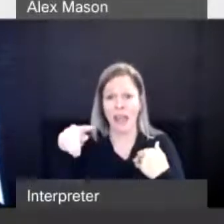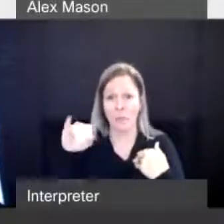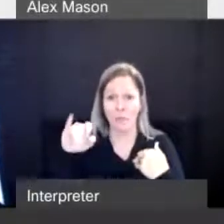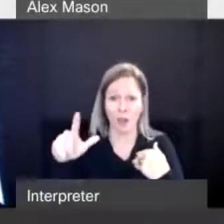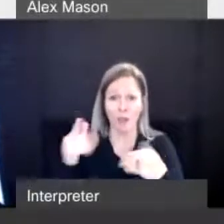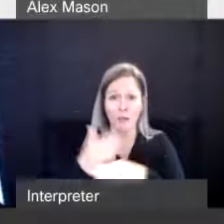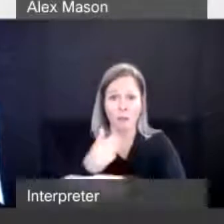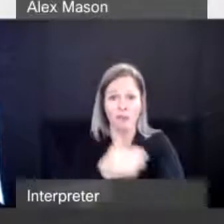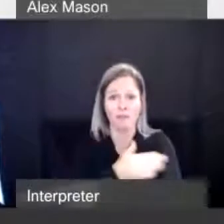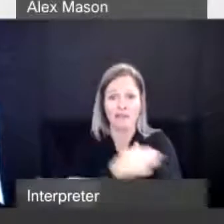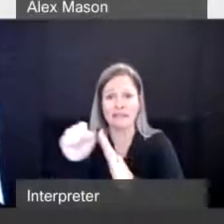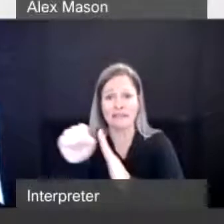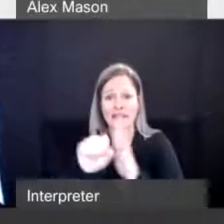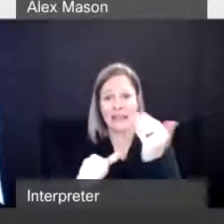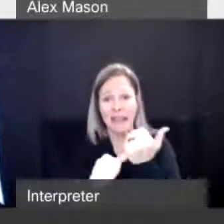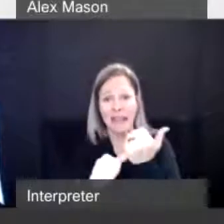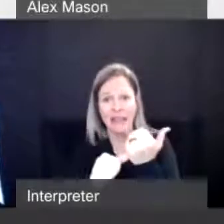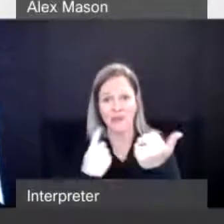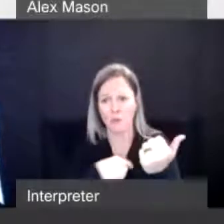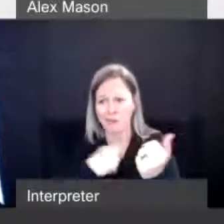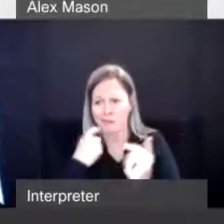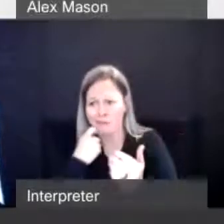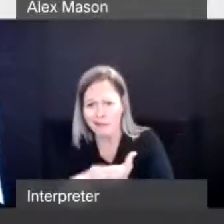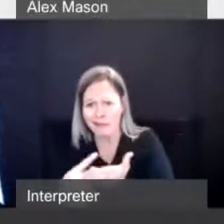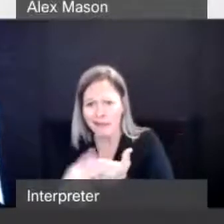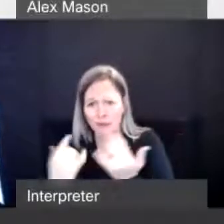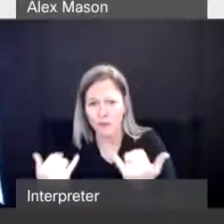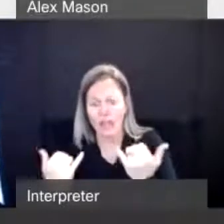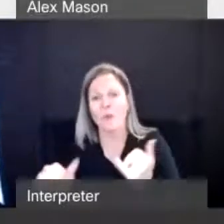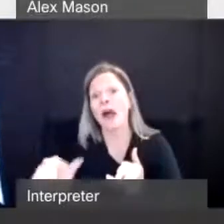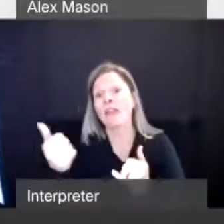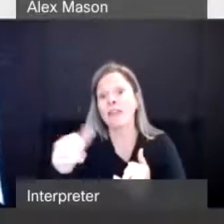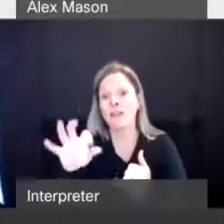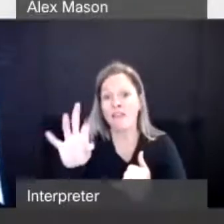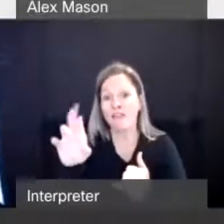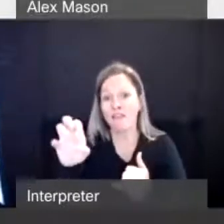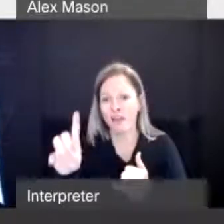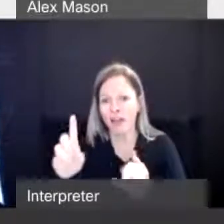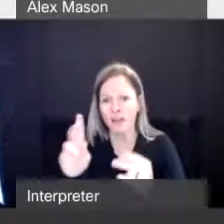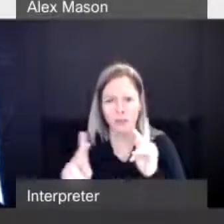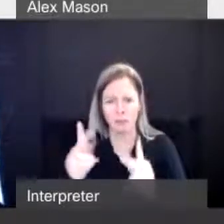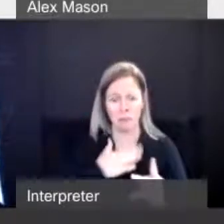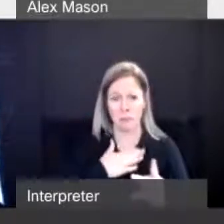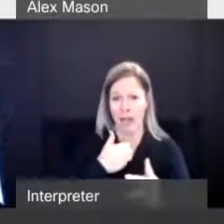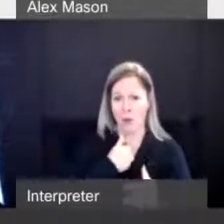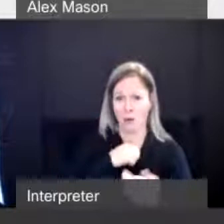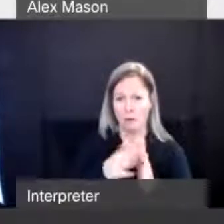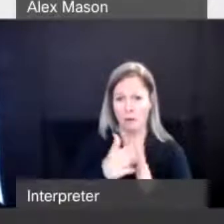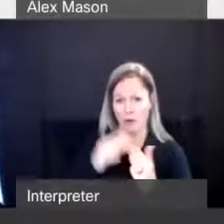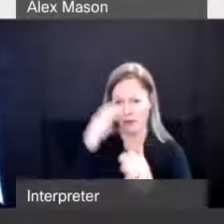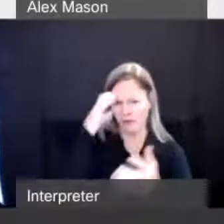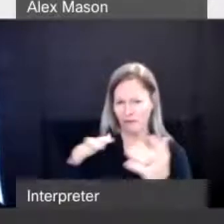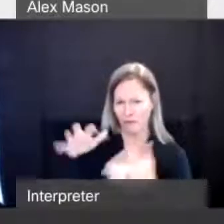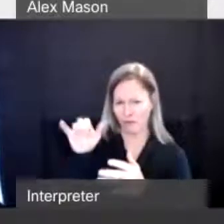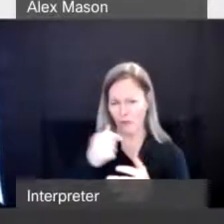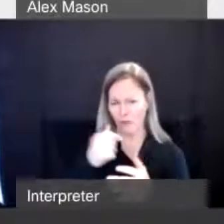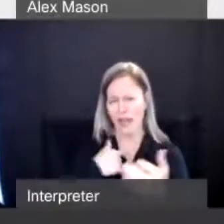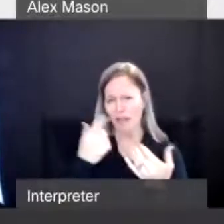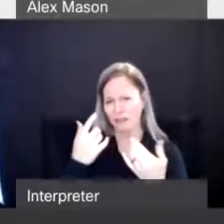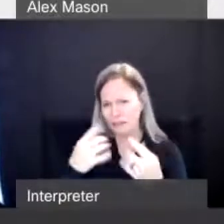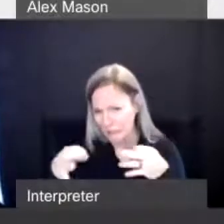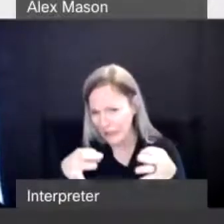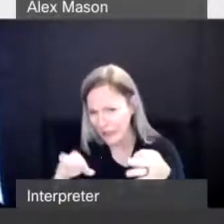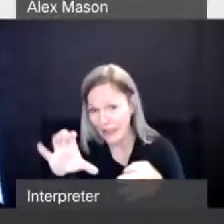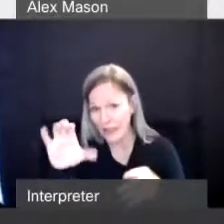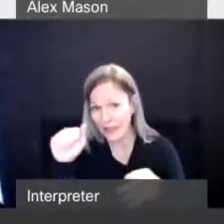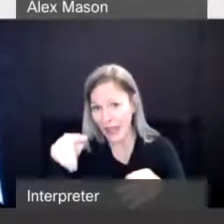about today. There's another fund that some people get confused, and my own community got confused, and so I tried to explain that to them. Capital outlay